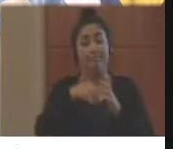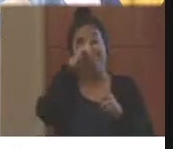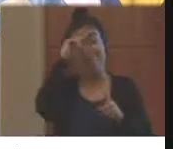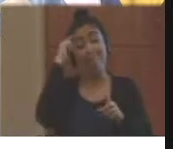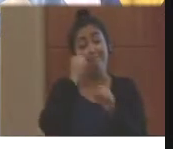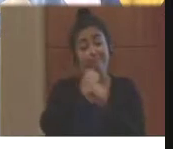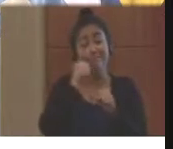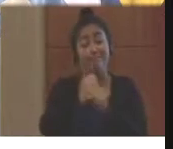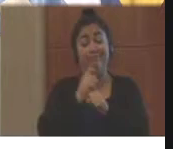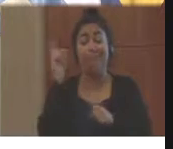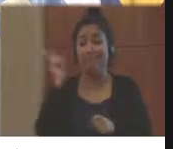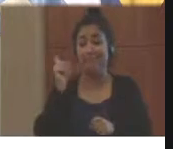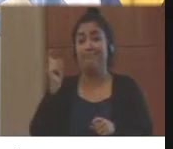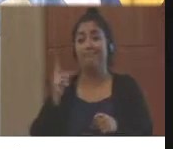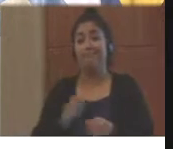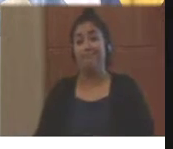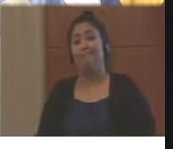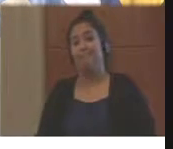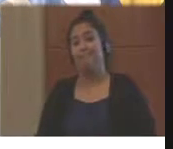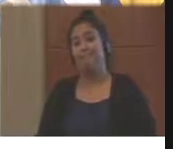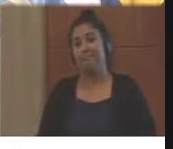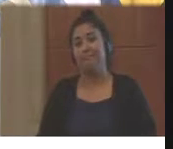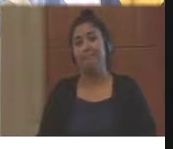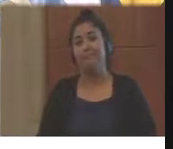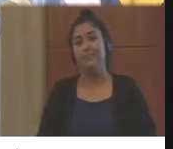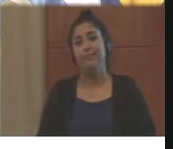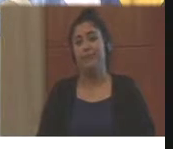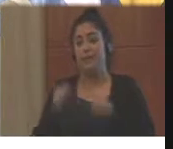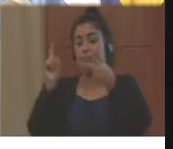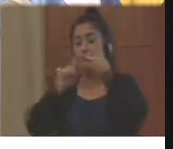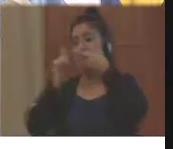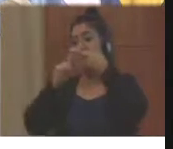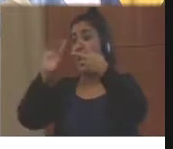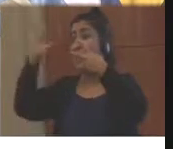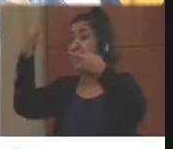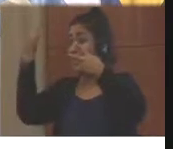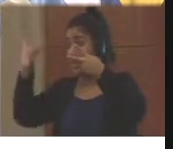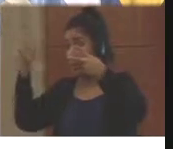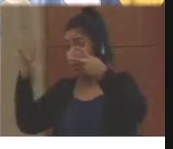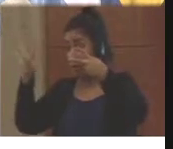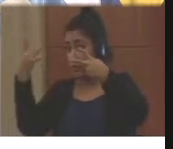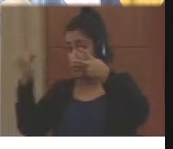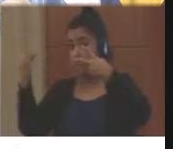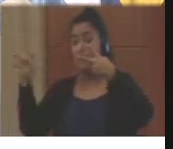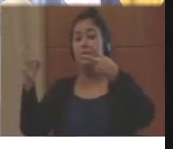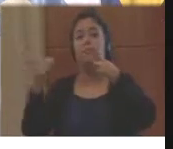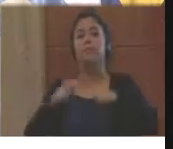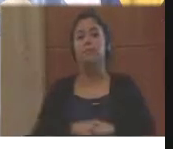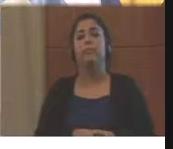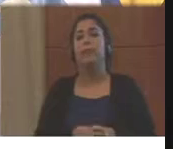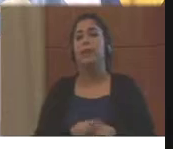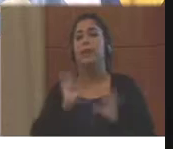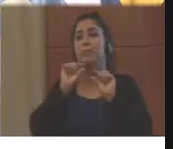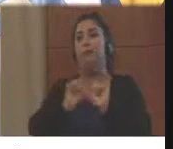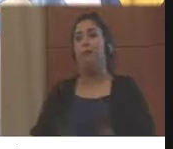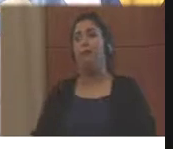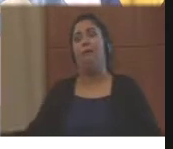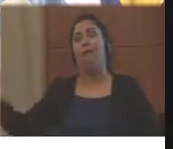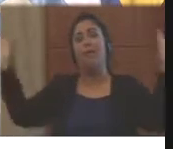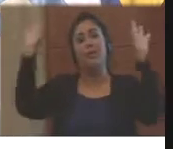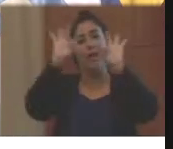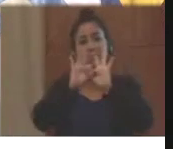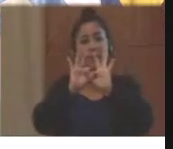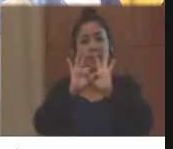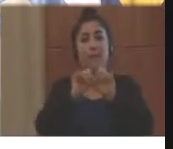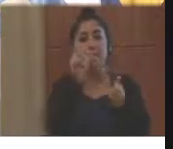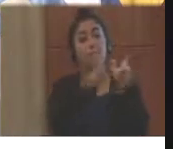to see that it has to do with what is mentioned in number 18, paragraph 18, which is citizen participation and